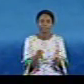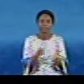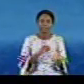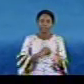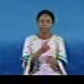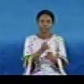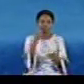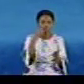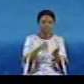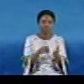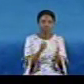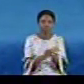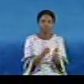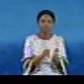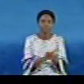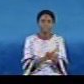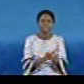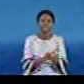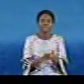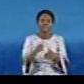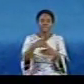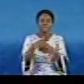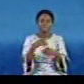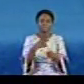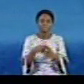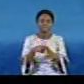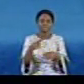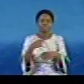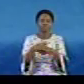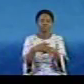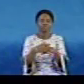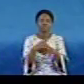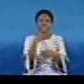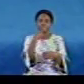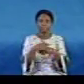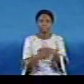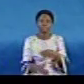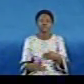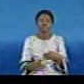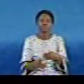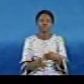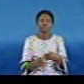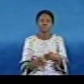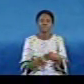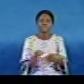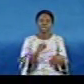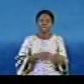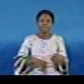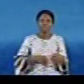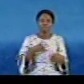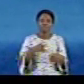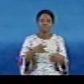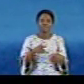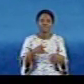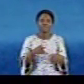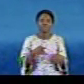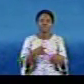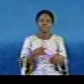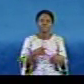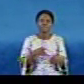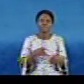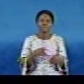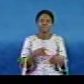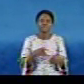I just noticed that short of blood came tonight. But after the ministration of the man of God, I felt relieved. That's why I came here to